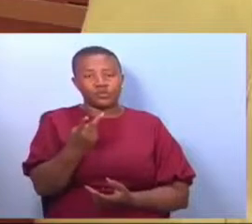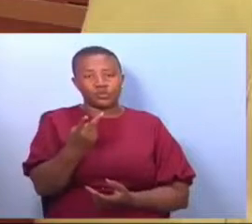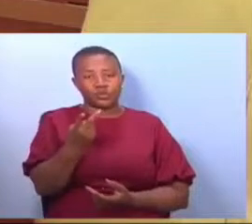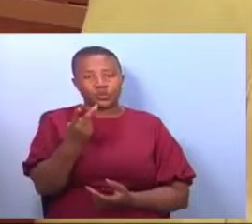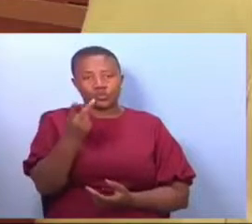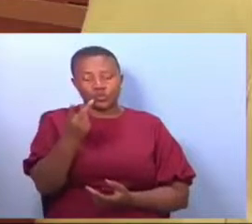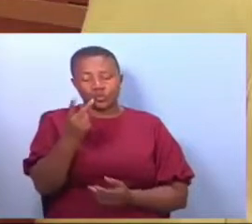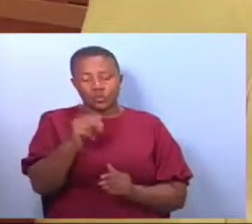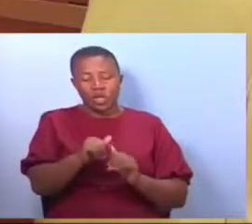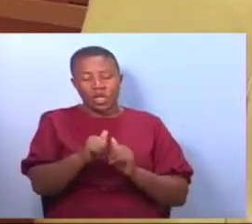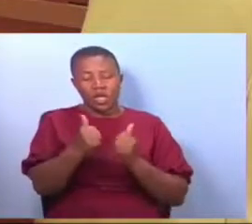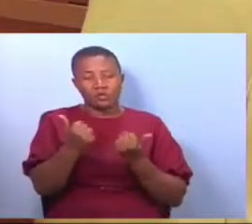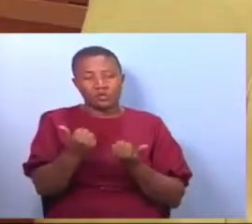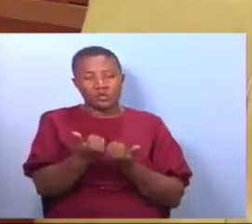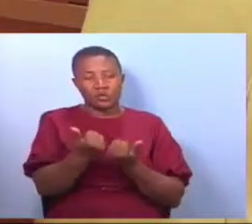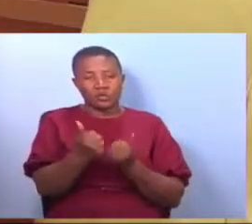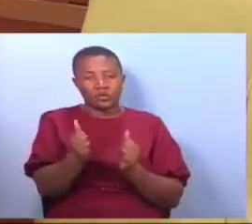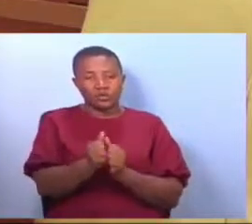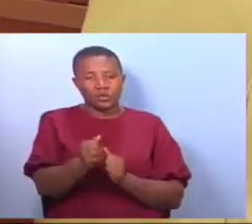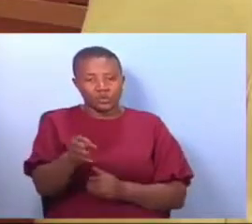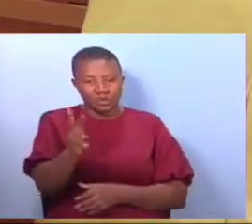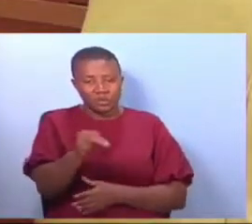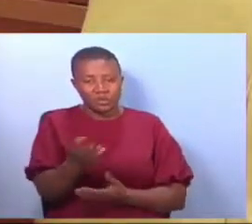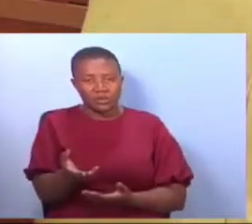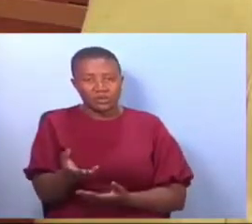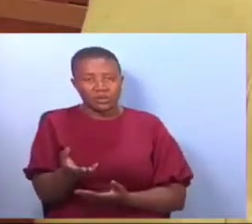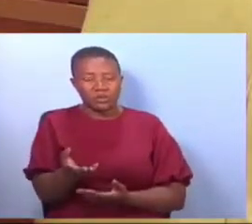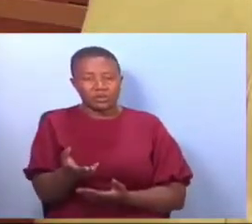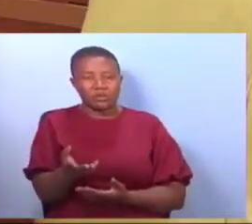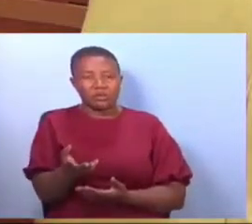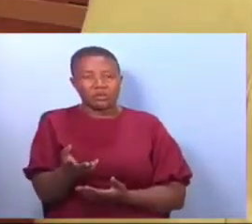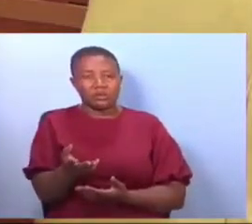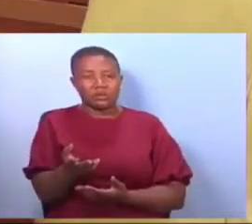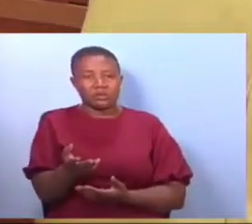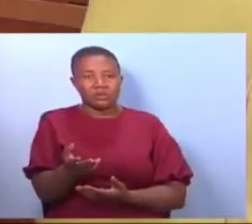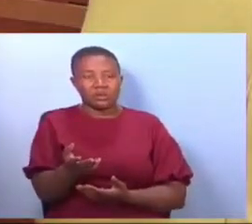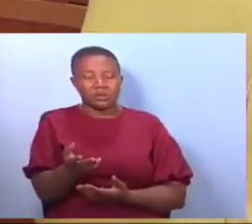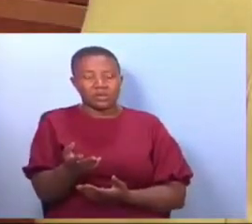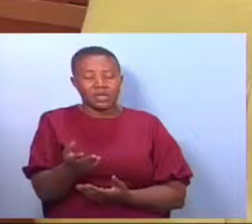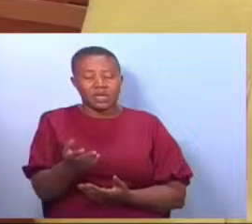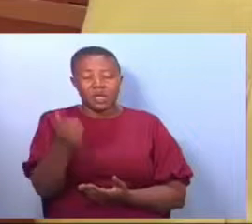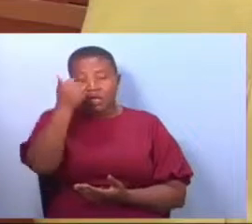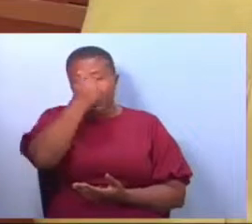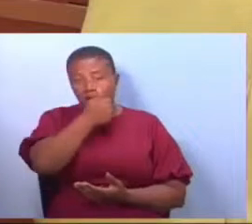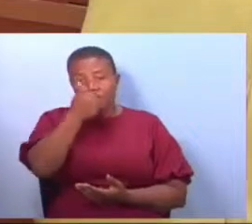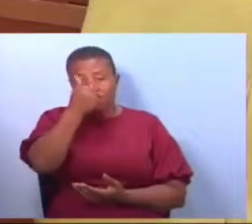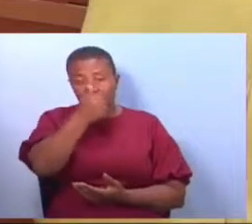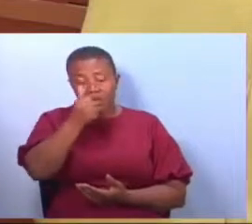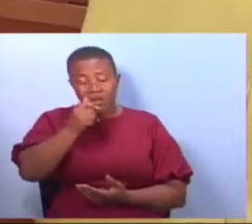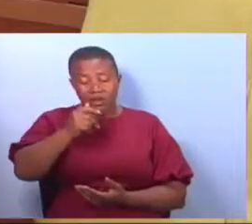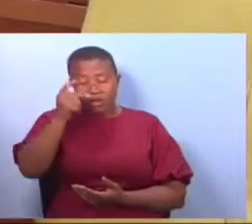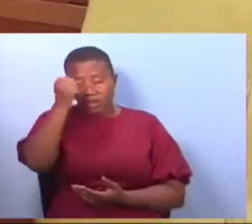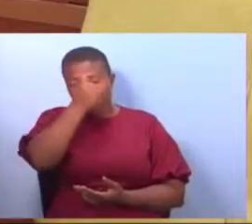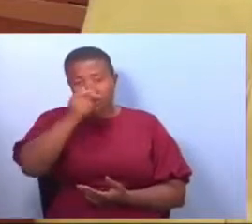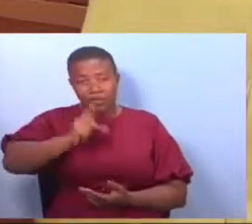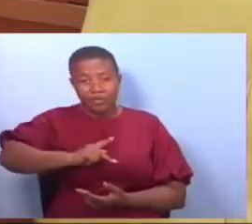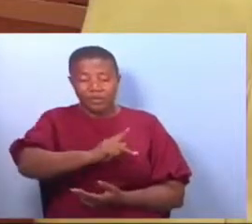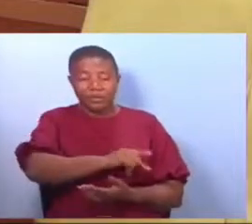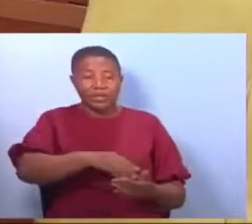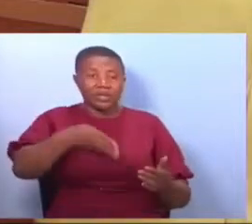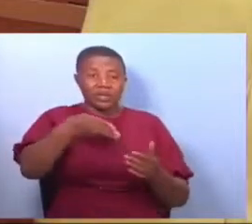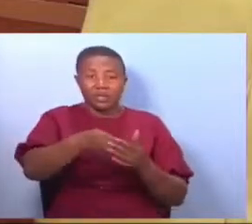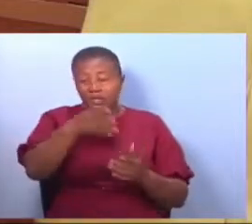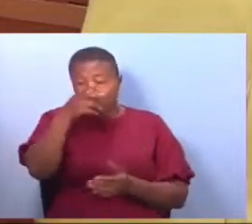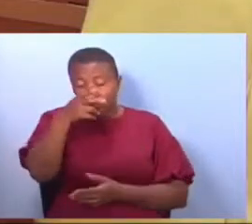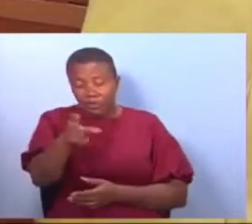two associations with him, GOPAC and APNAC, African Parliamentarians Network Against Corruption. And I've traveled with him around the world,